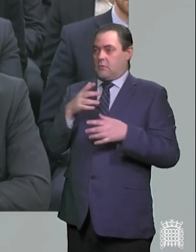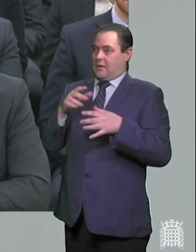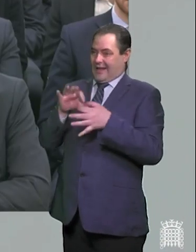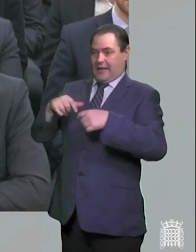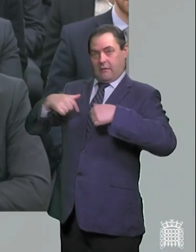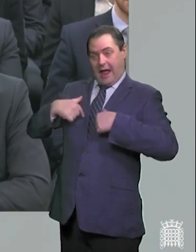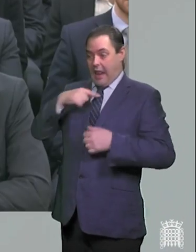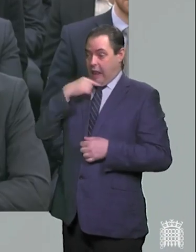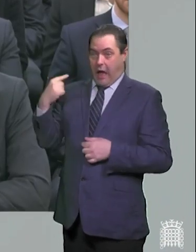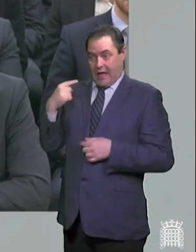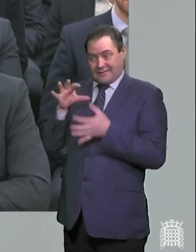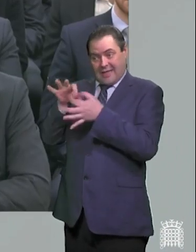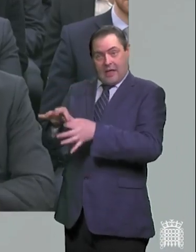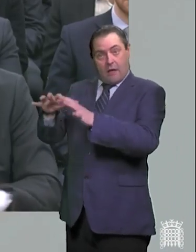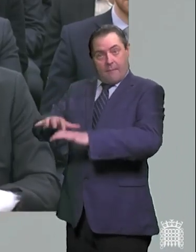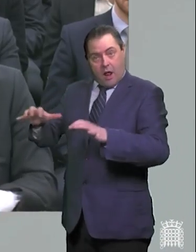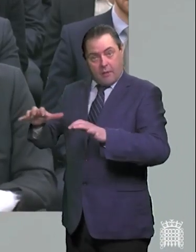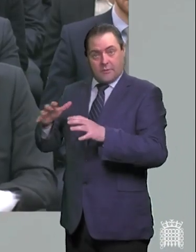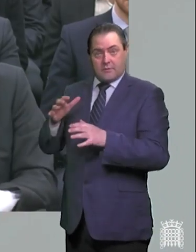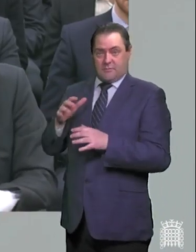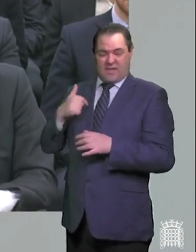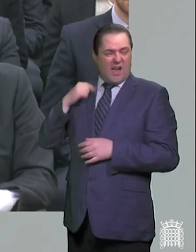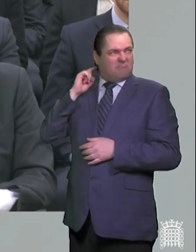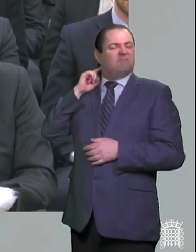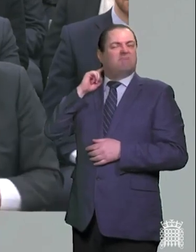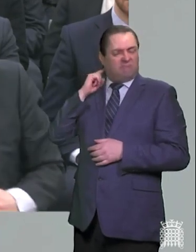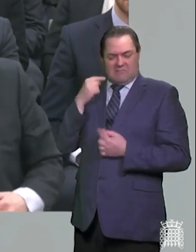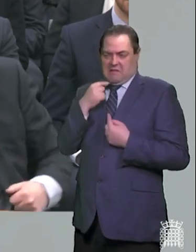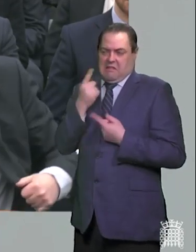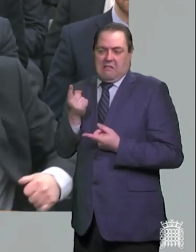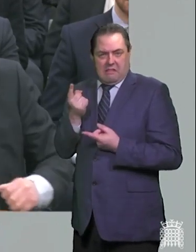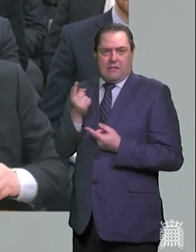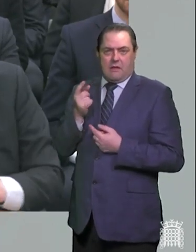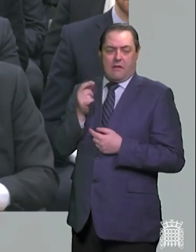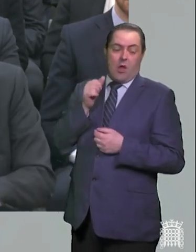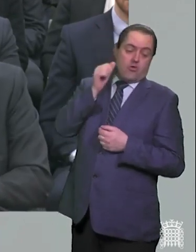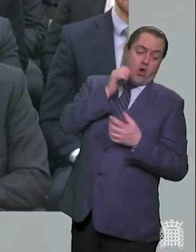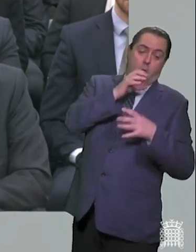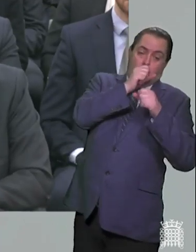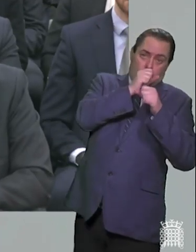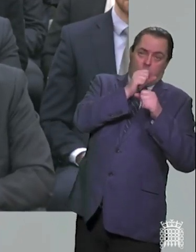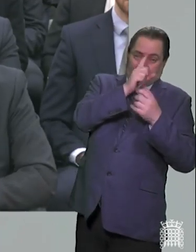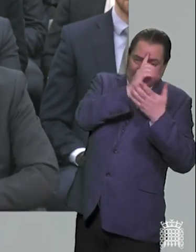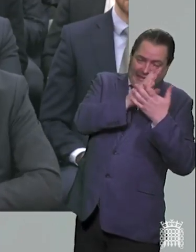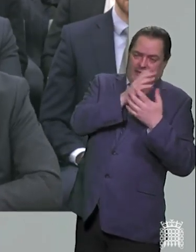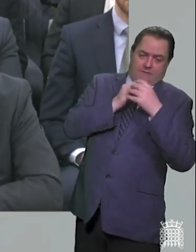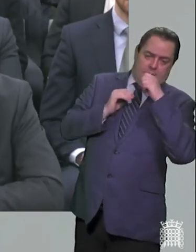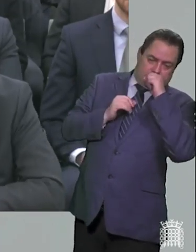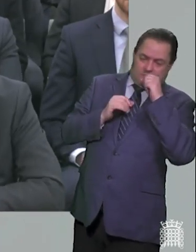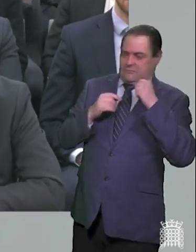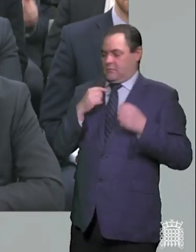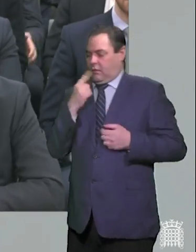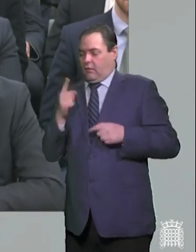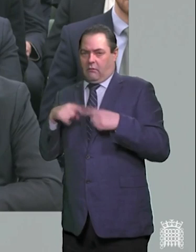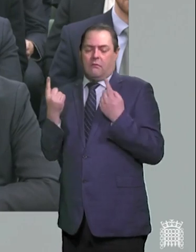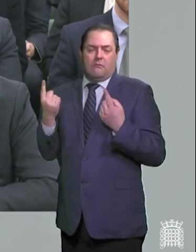to Parliament, wittingly misled colleagues and the country about what I knew and believed about those gatherings